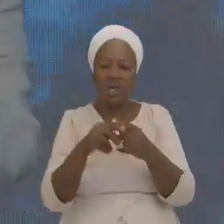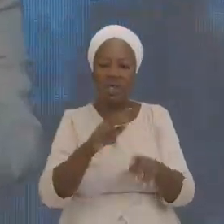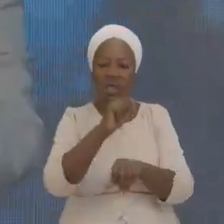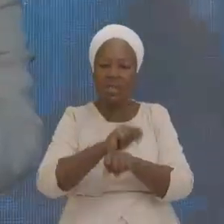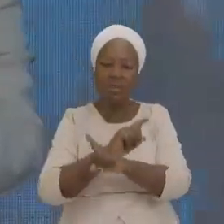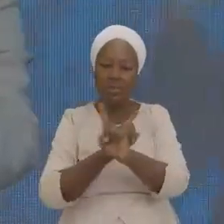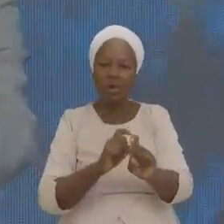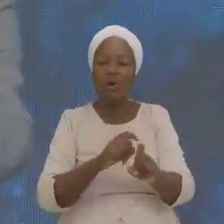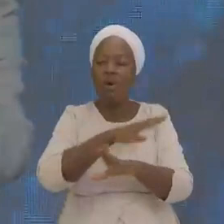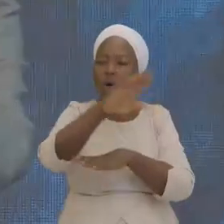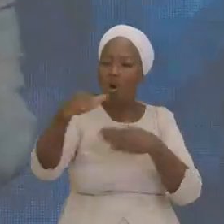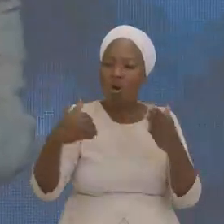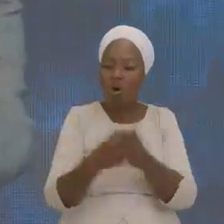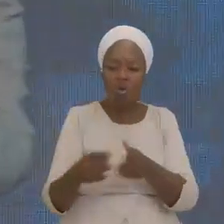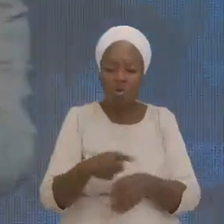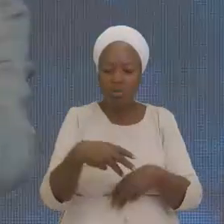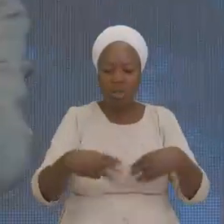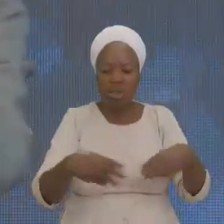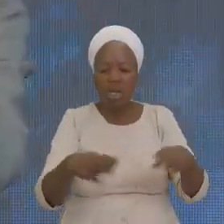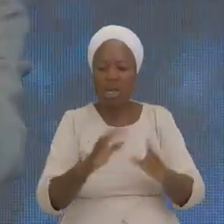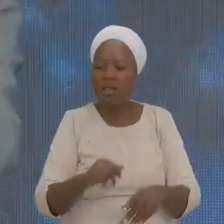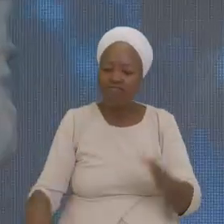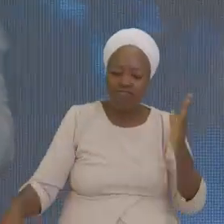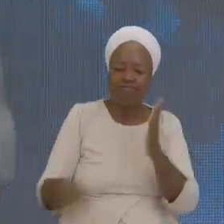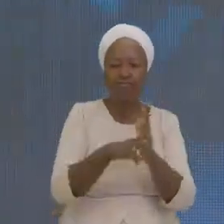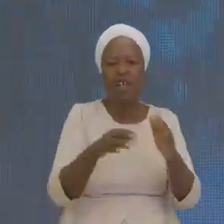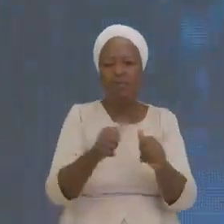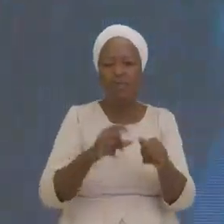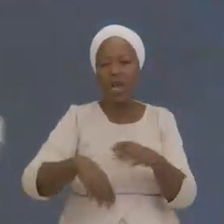All those sellers, he drove them out.